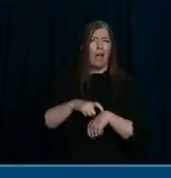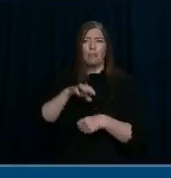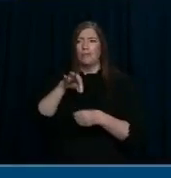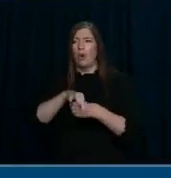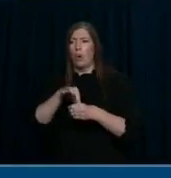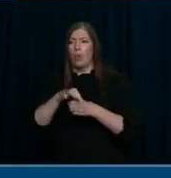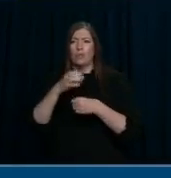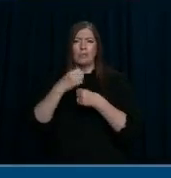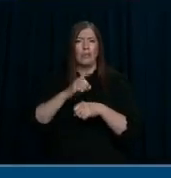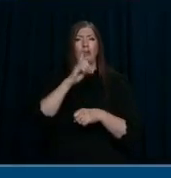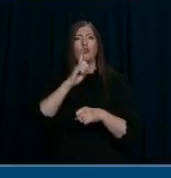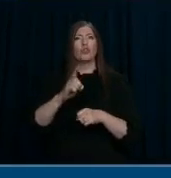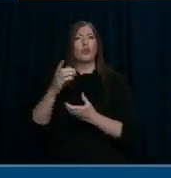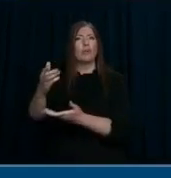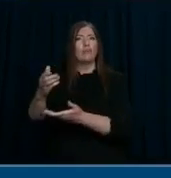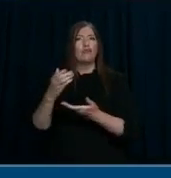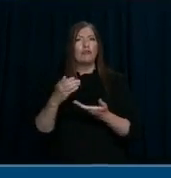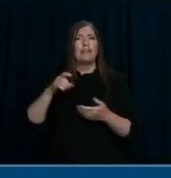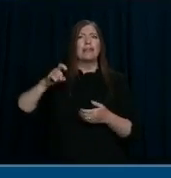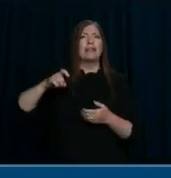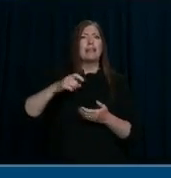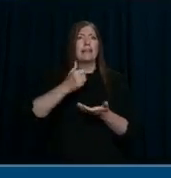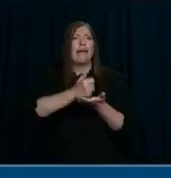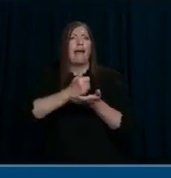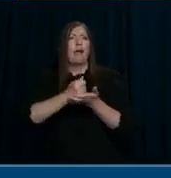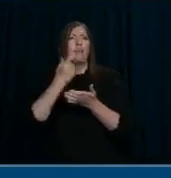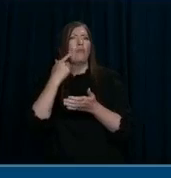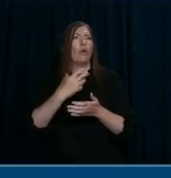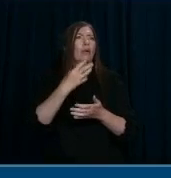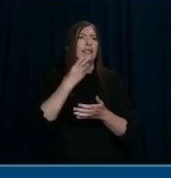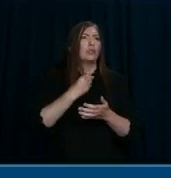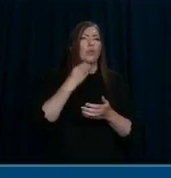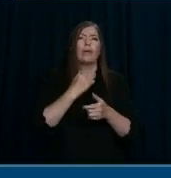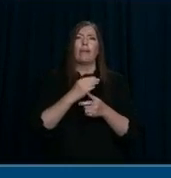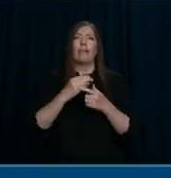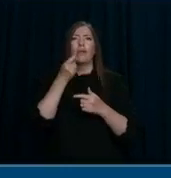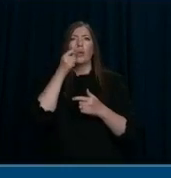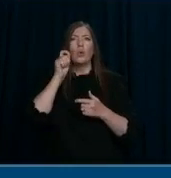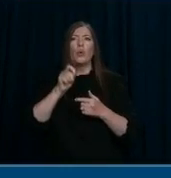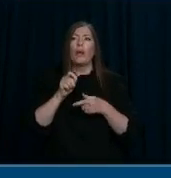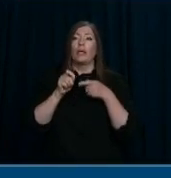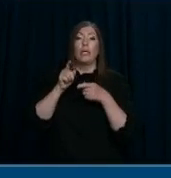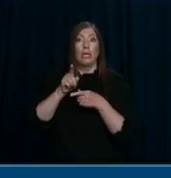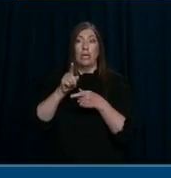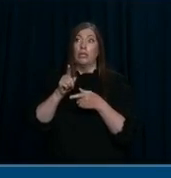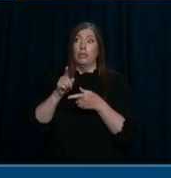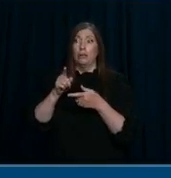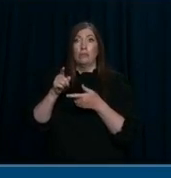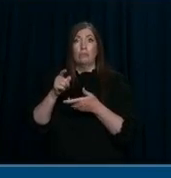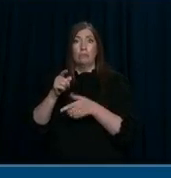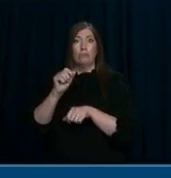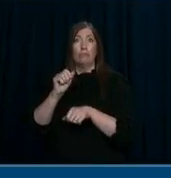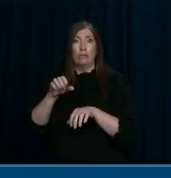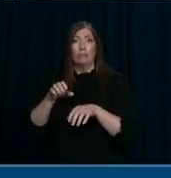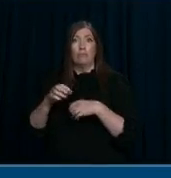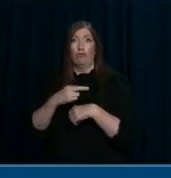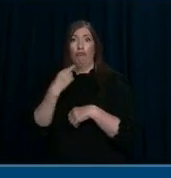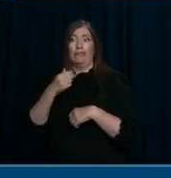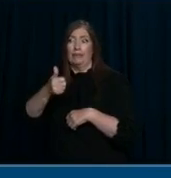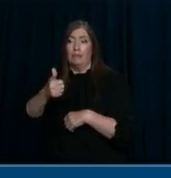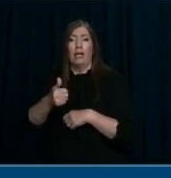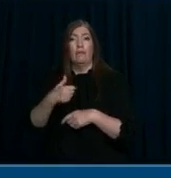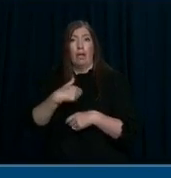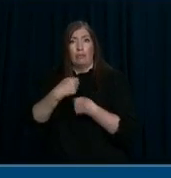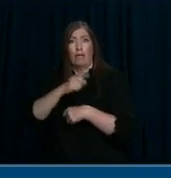to make sure we are bringing needed aid to Israel and Ukraine, and he stuck his neck out, yeah, I would have made sure that he didn't lose